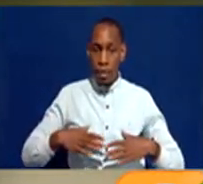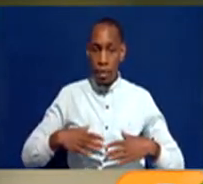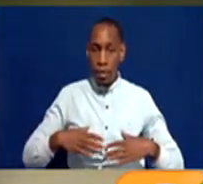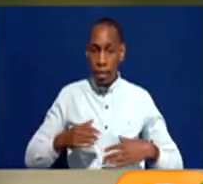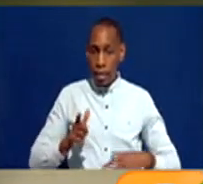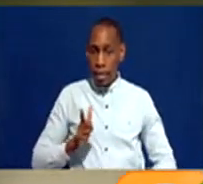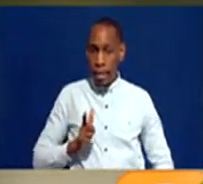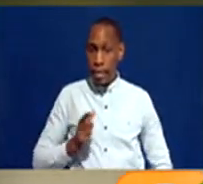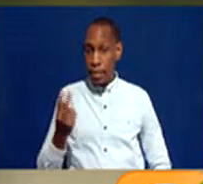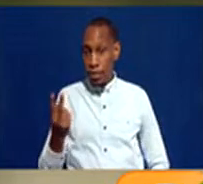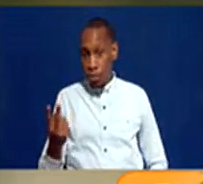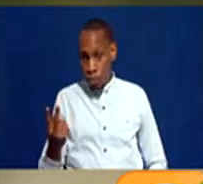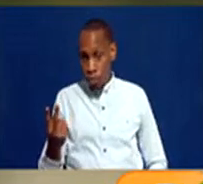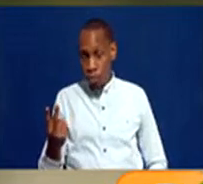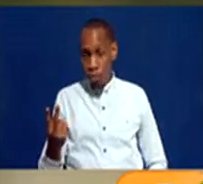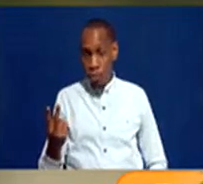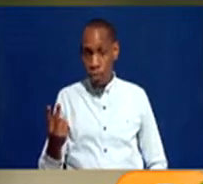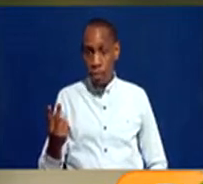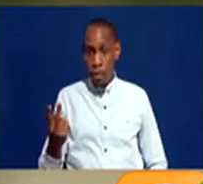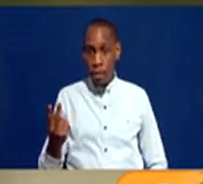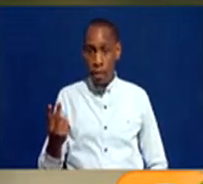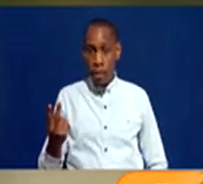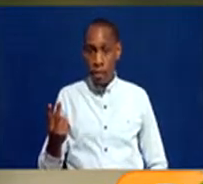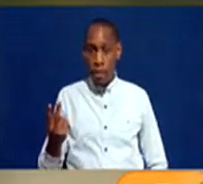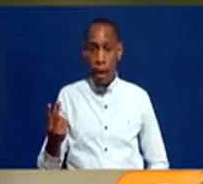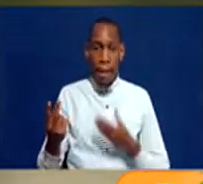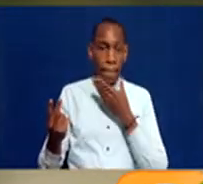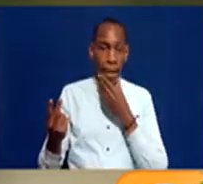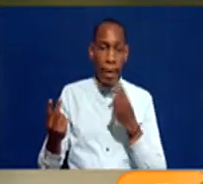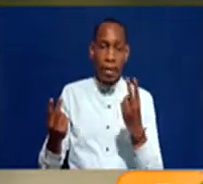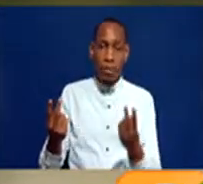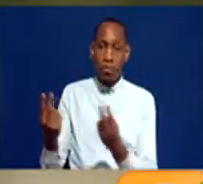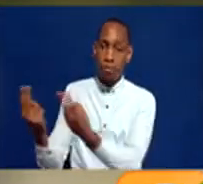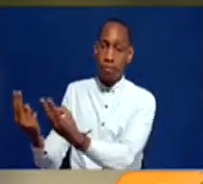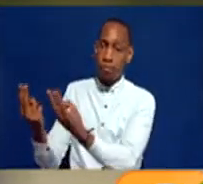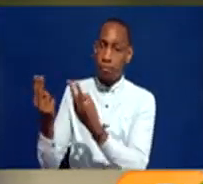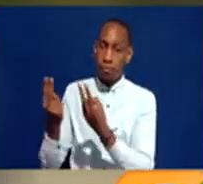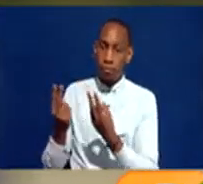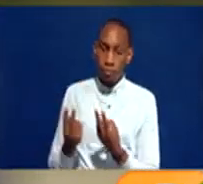two ladies and two guys. Then